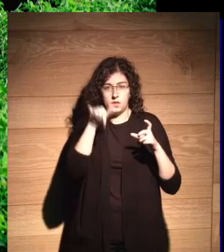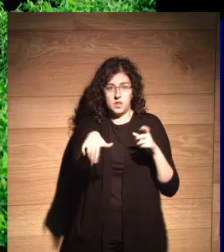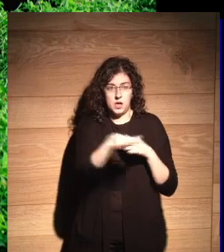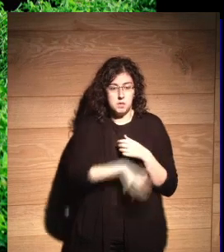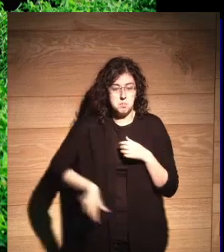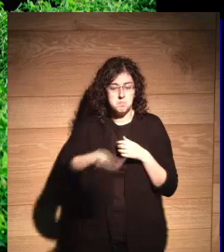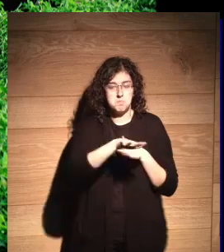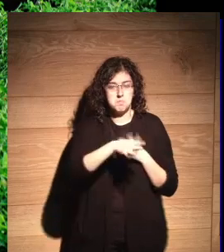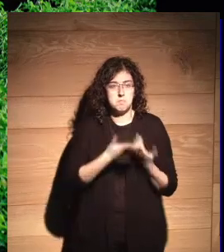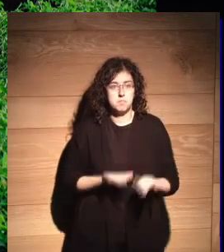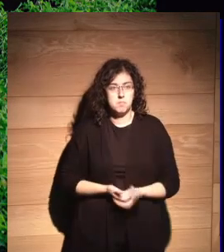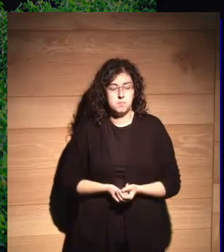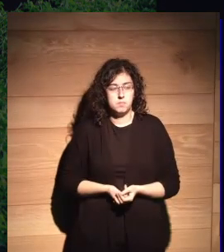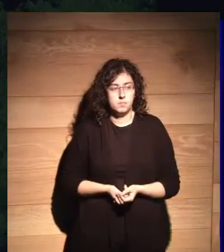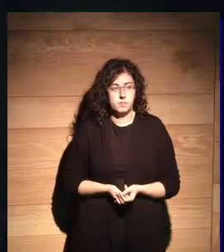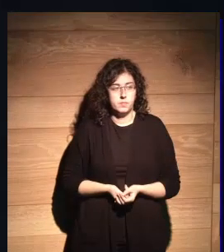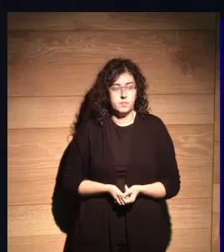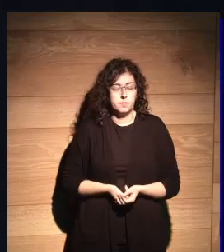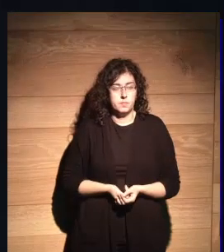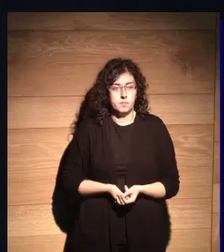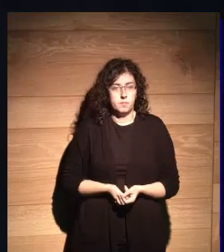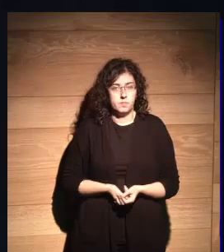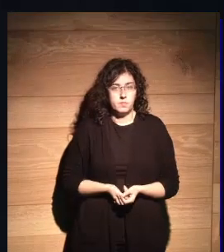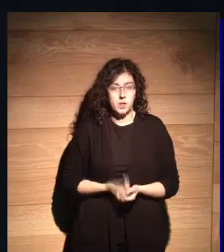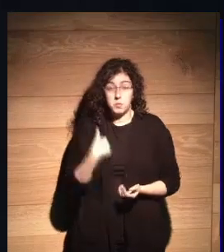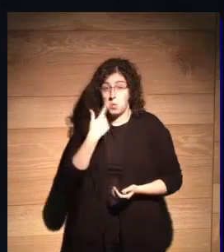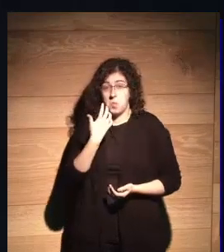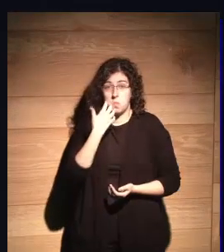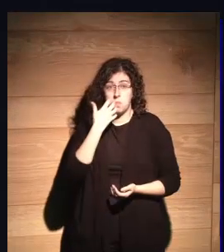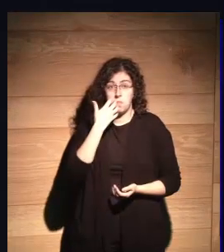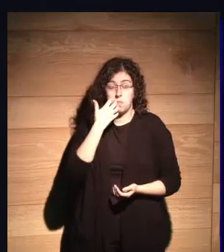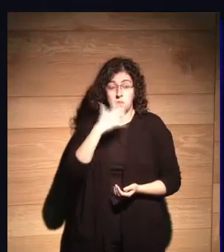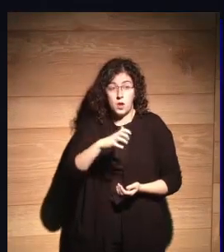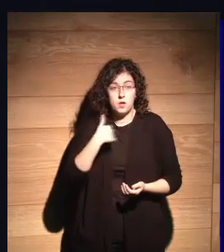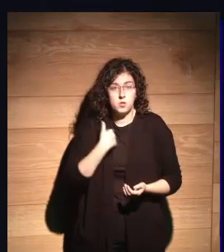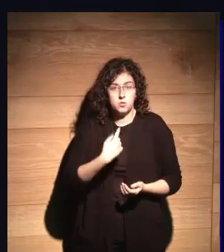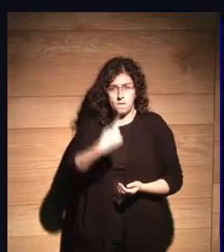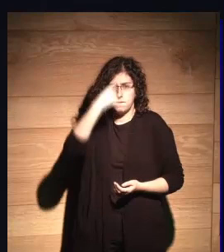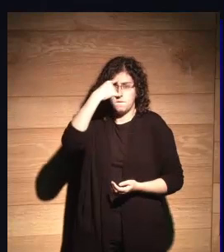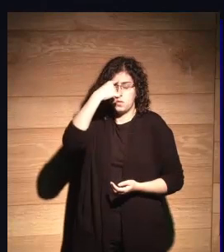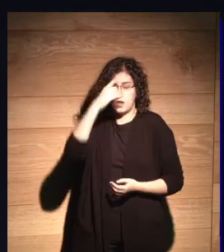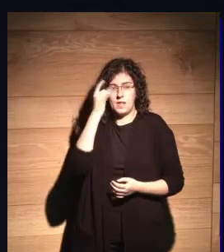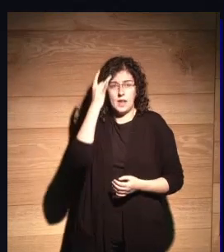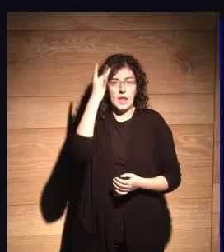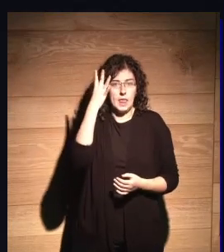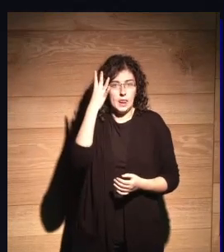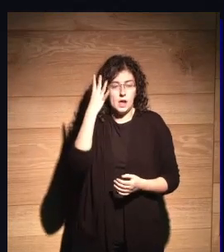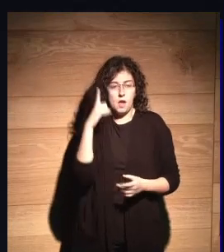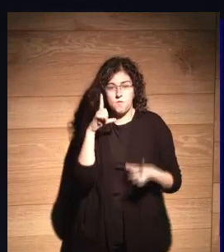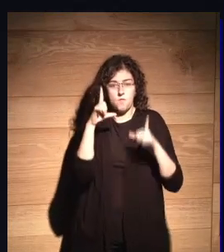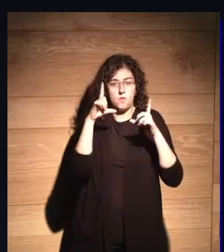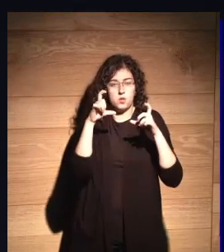just, it was so unusual that I just became kind of obsessed with the idea of getting a picture which I thought was going to